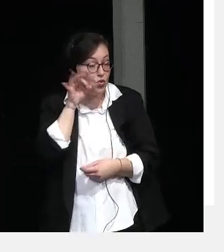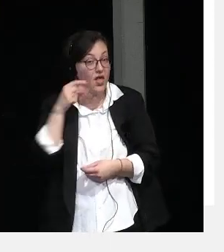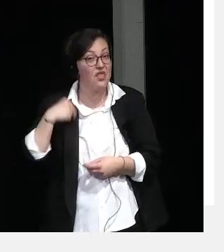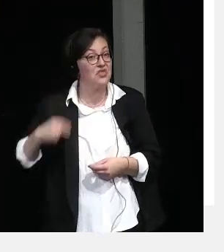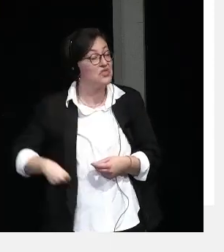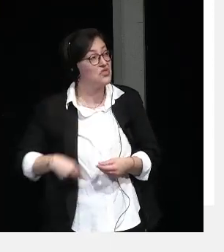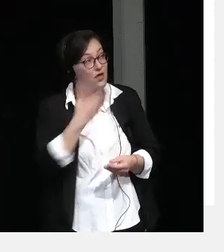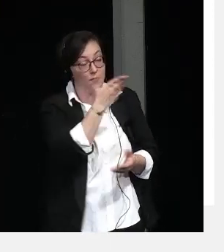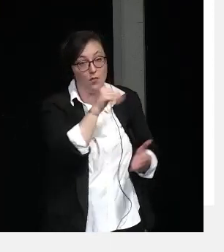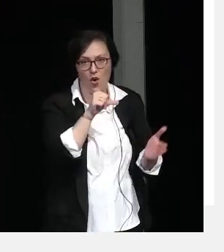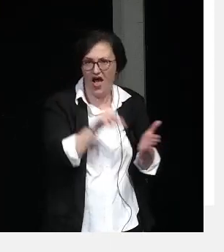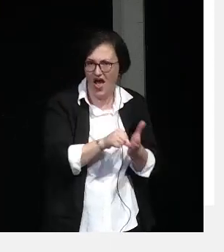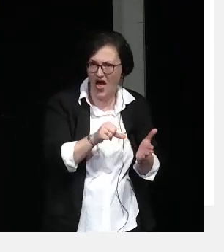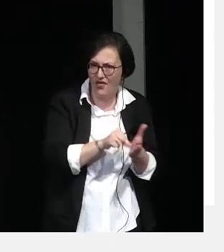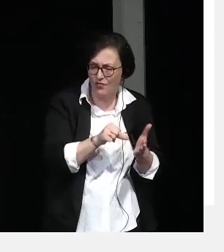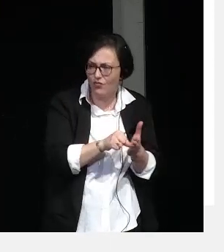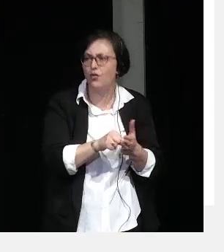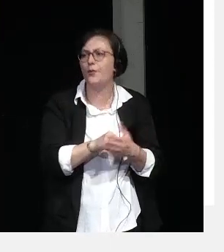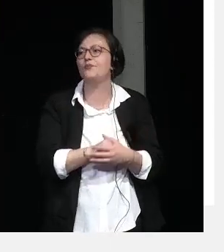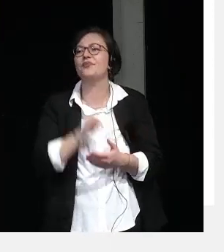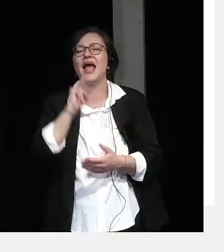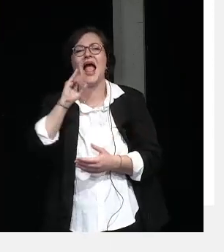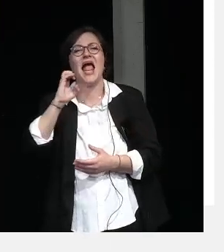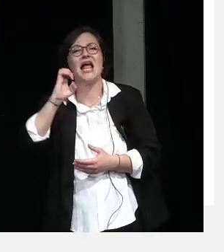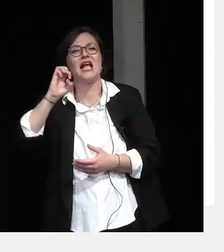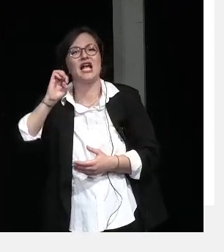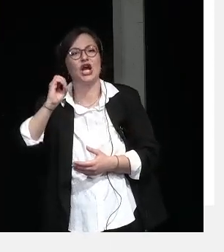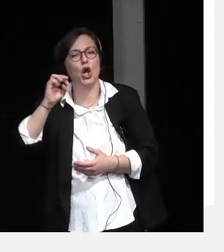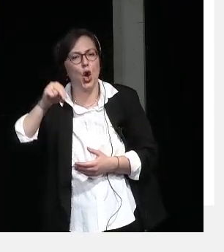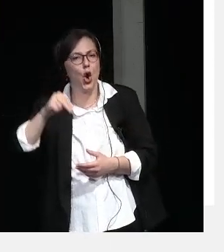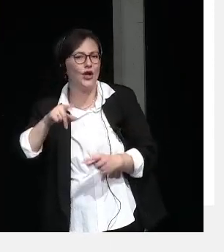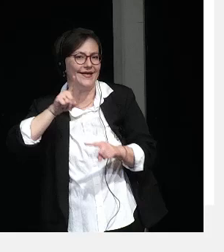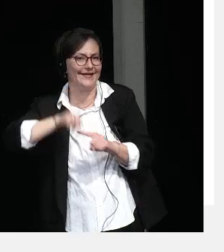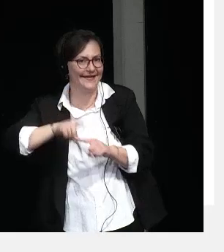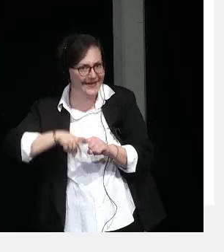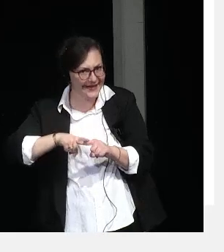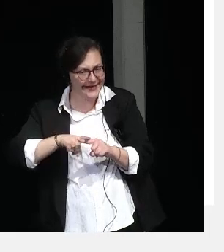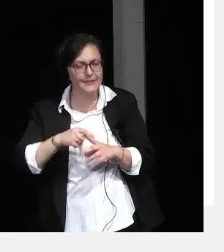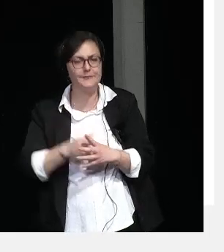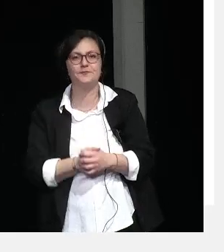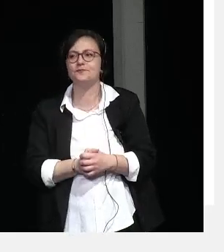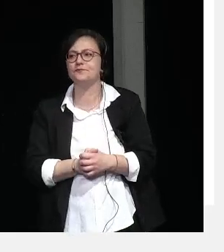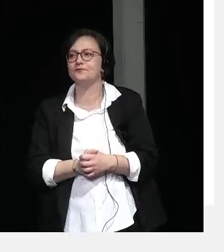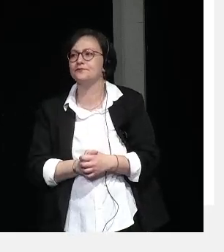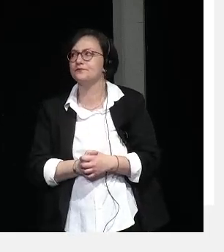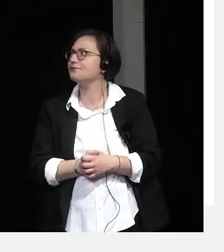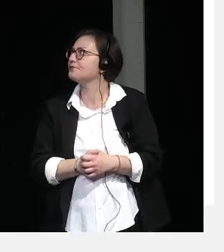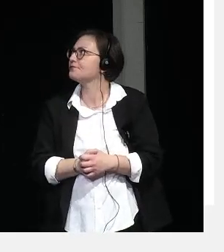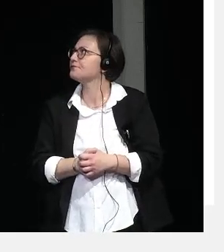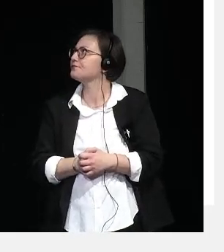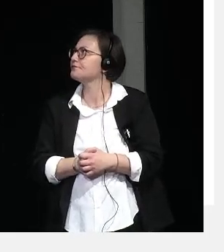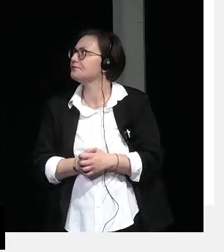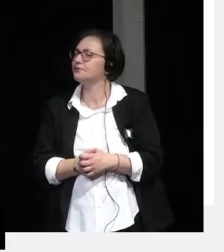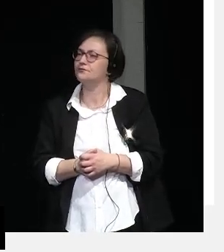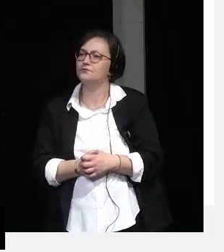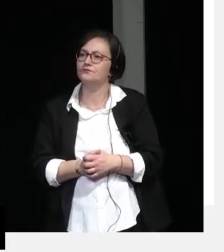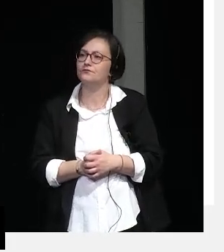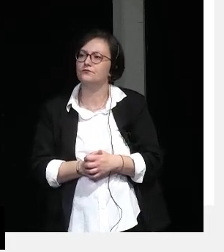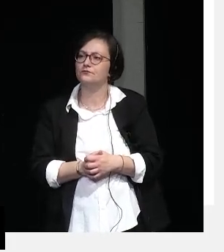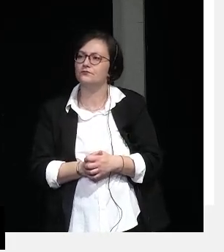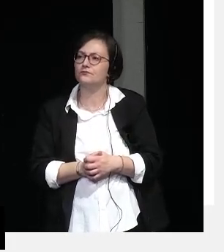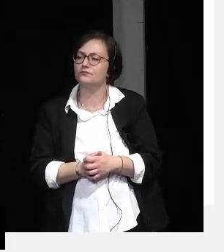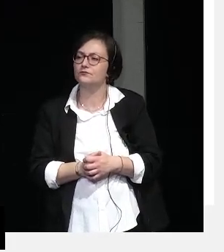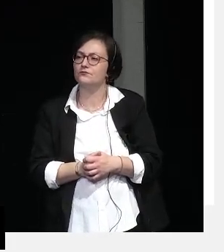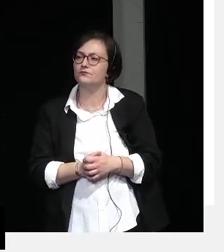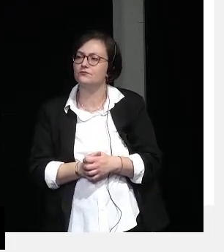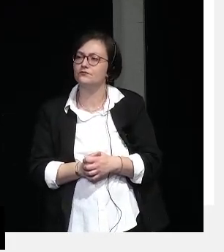sponsors for the whole event, Unisystems, as well as the official hospitality sponsors of the Benaki Museum, Kokomat, and the official